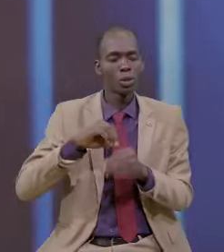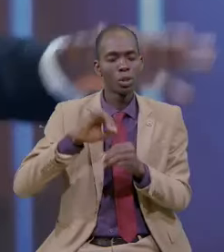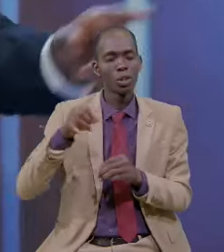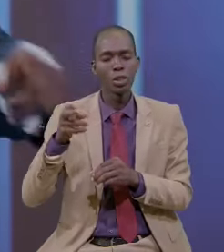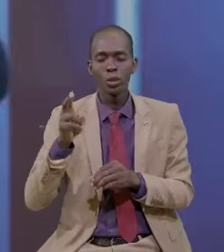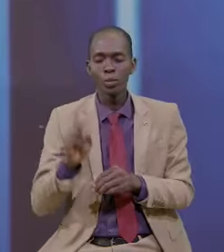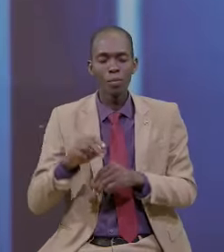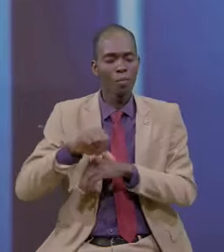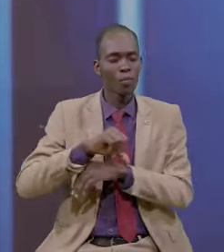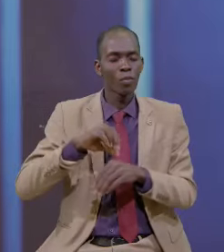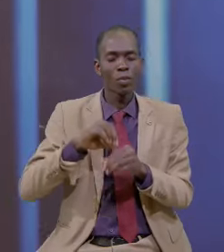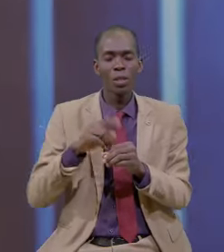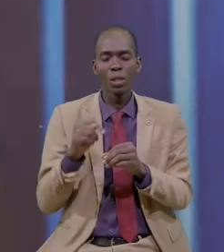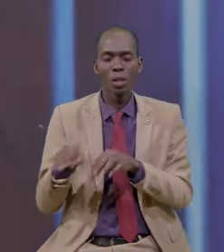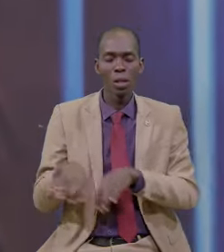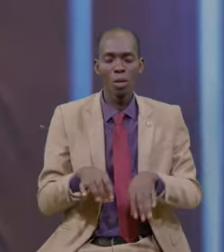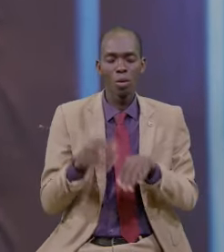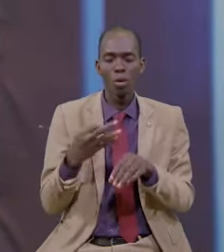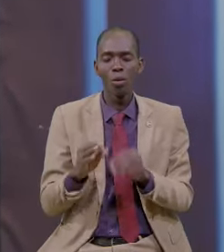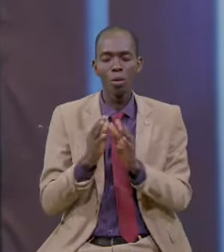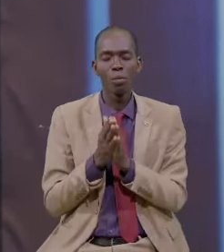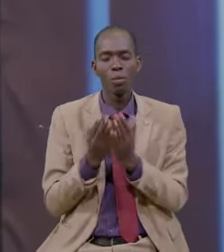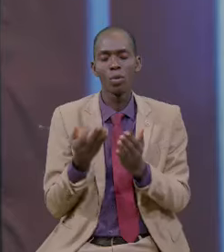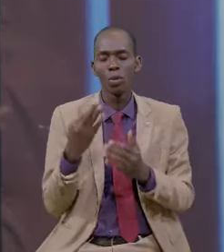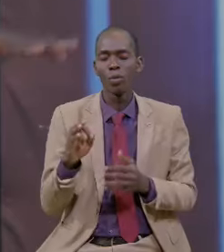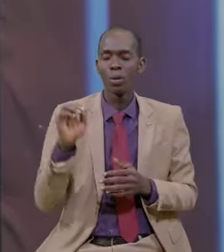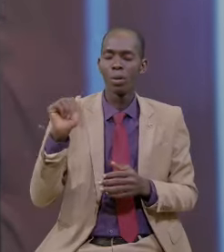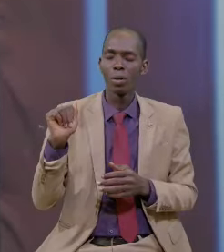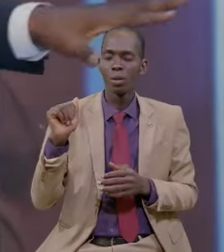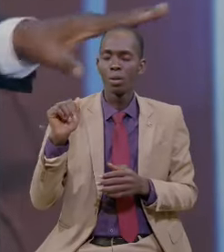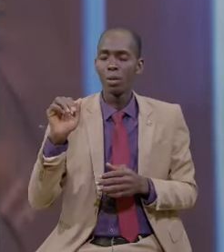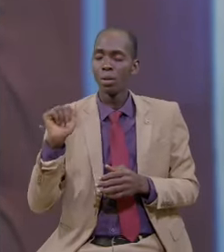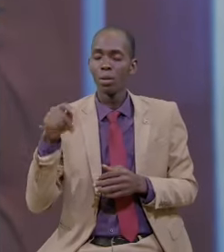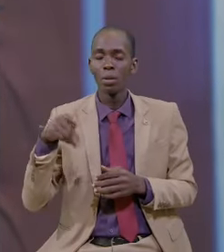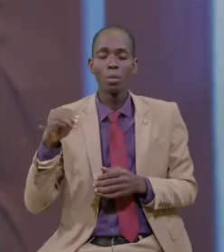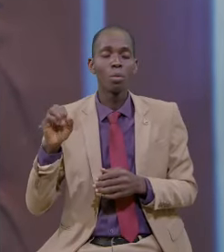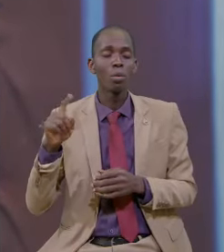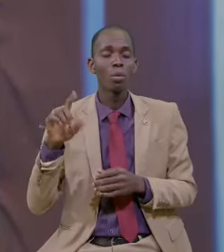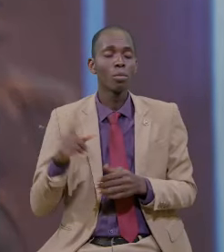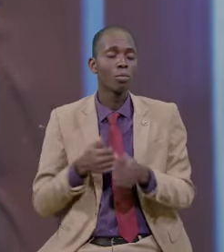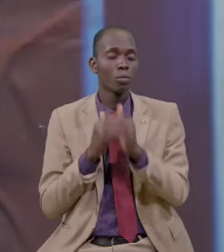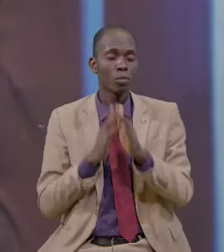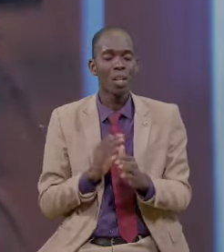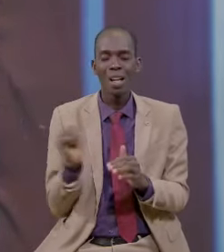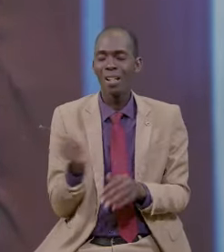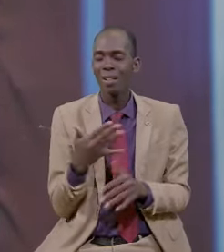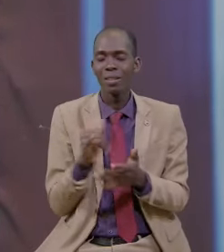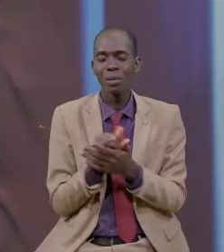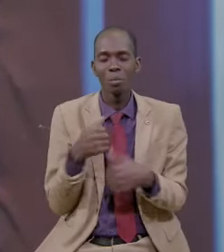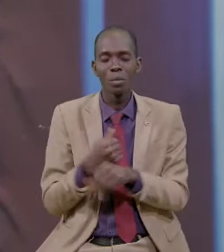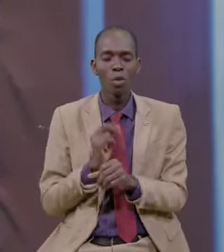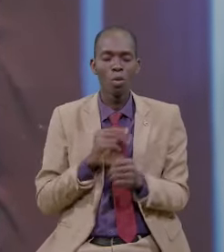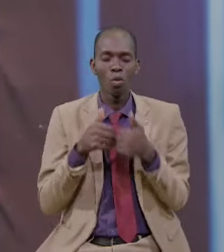the Acts of the Apostles, anything that makes us to lose that anointing, cancel from